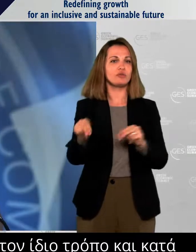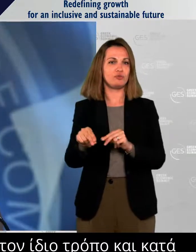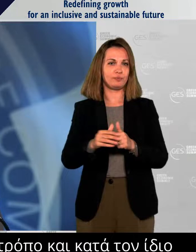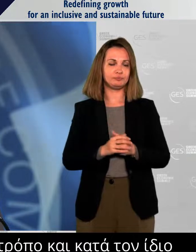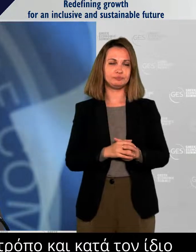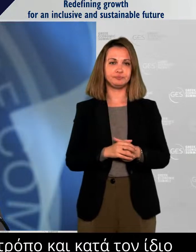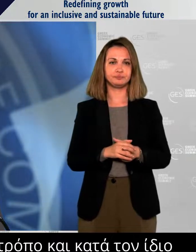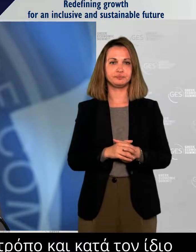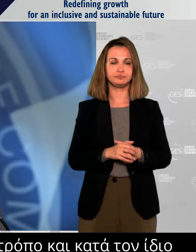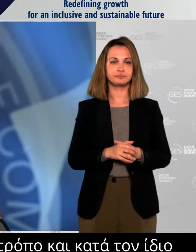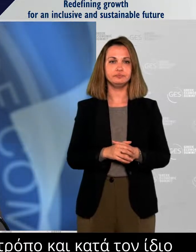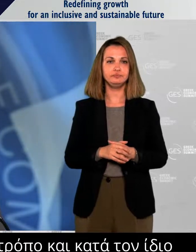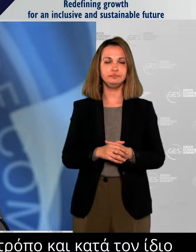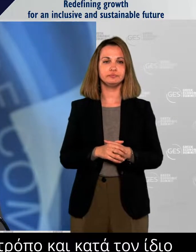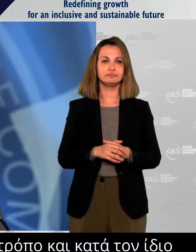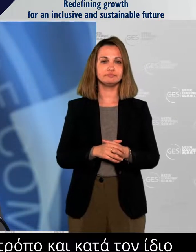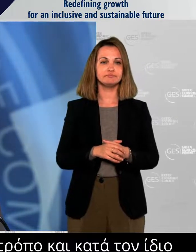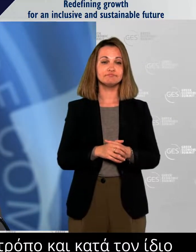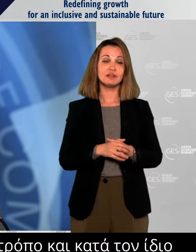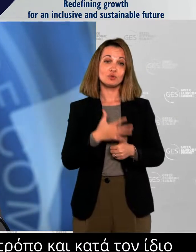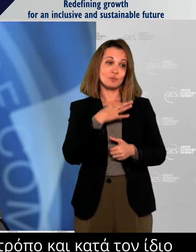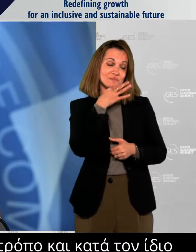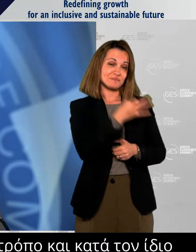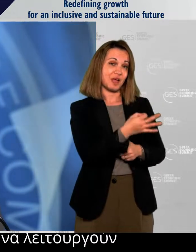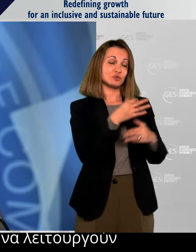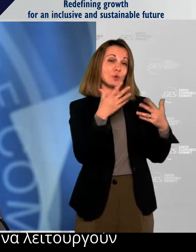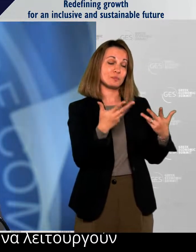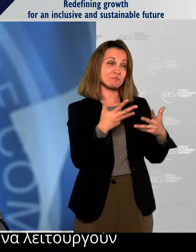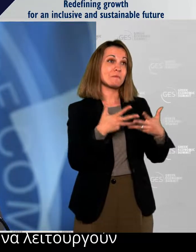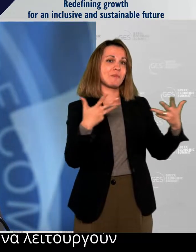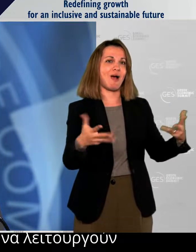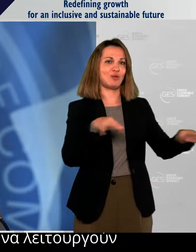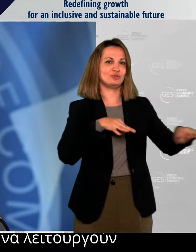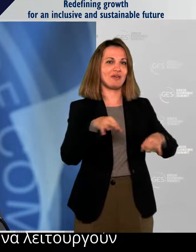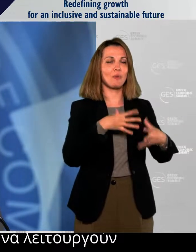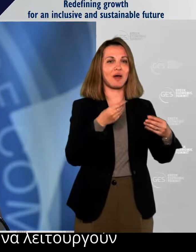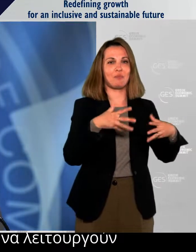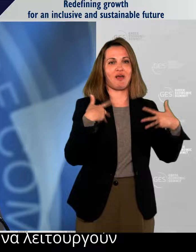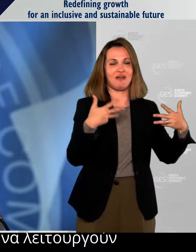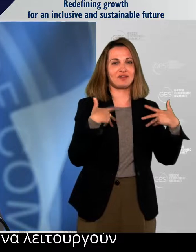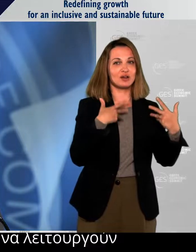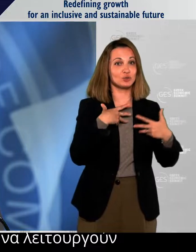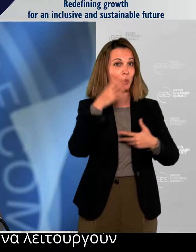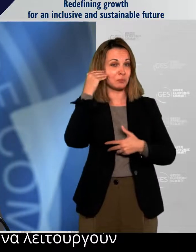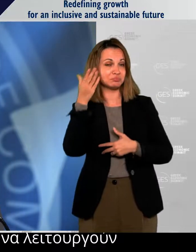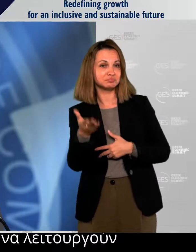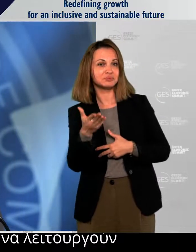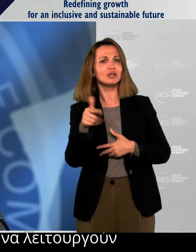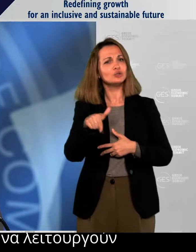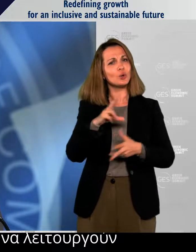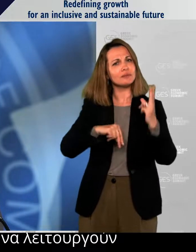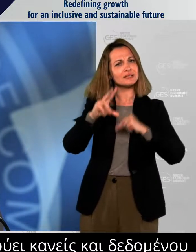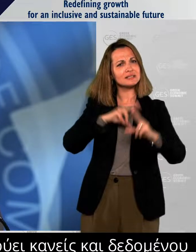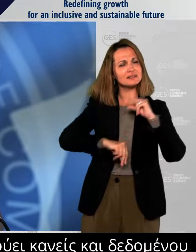vision, and we're glad to hear this. And speaking about the smart cities and smart countries, I